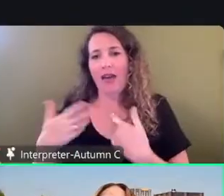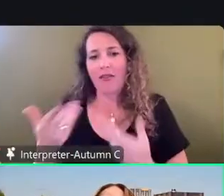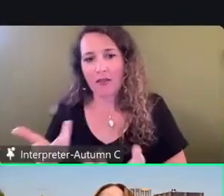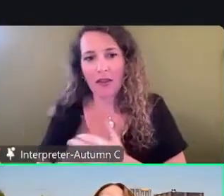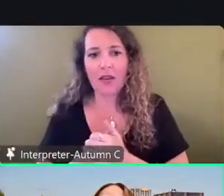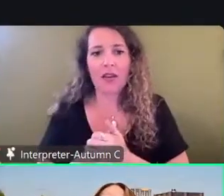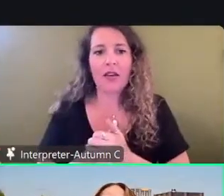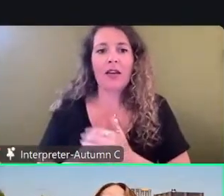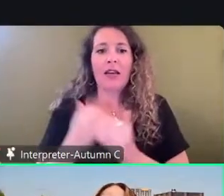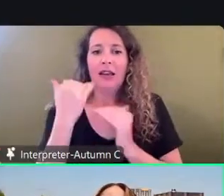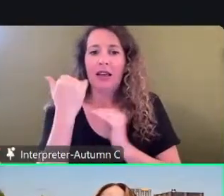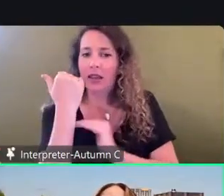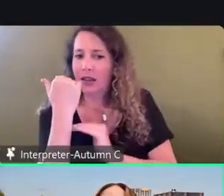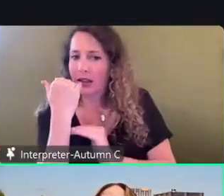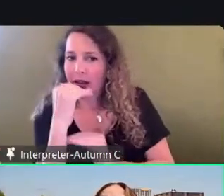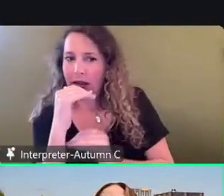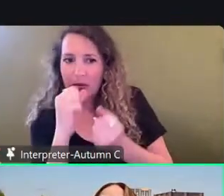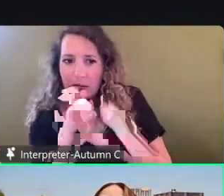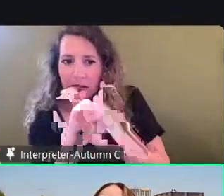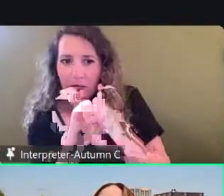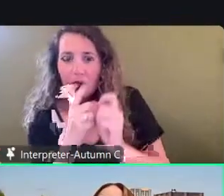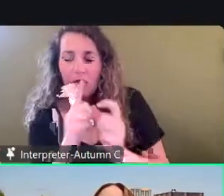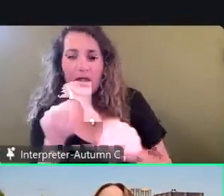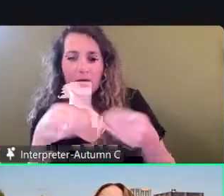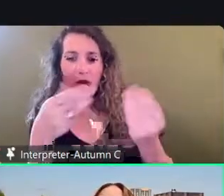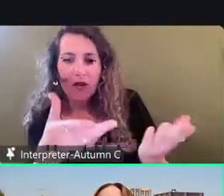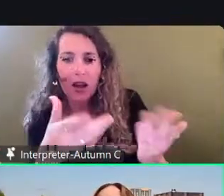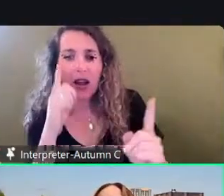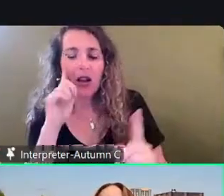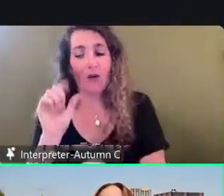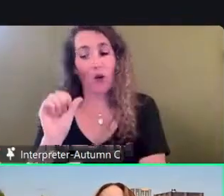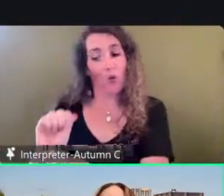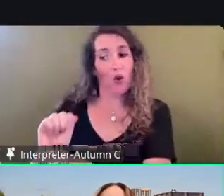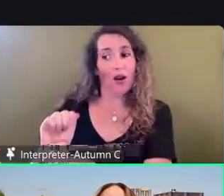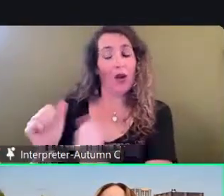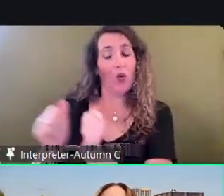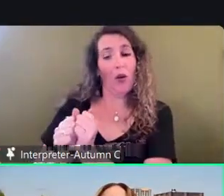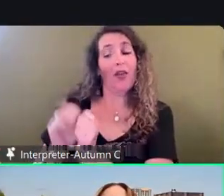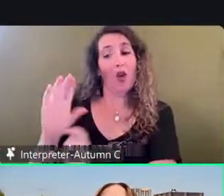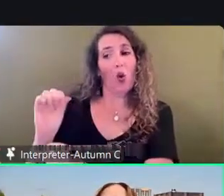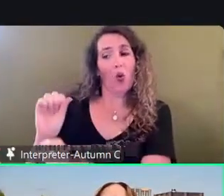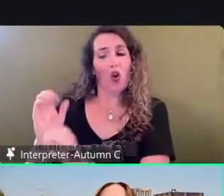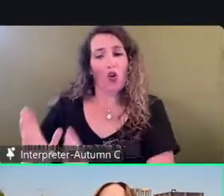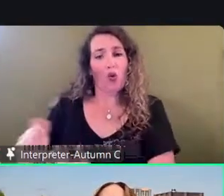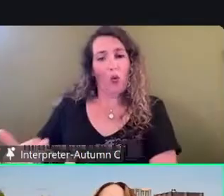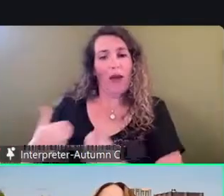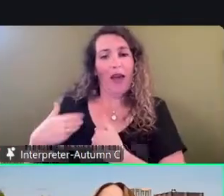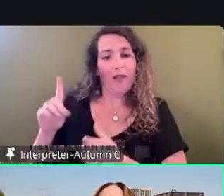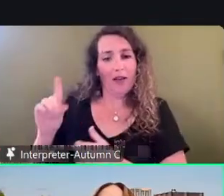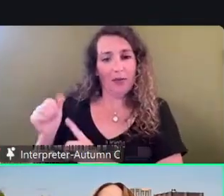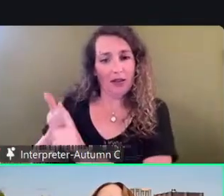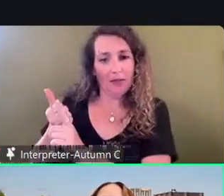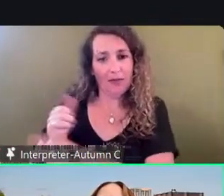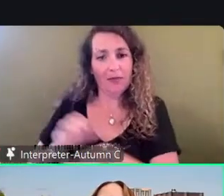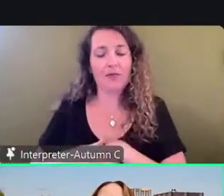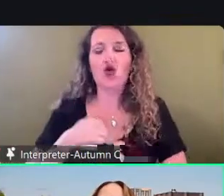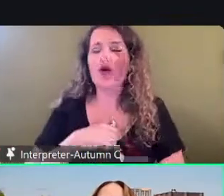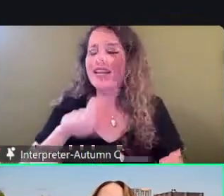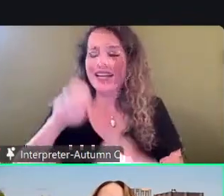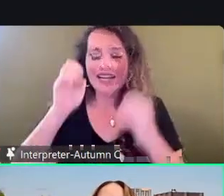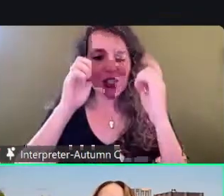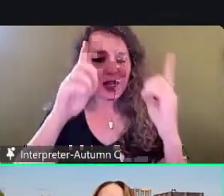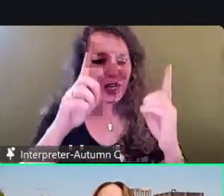to professional support and development to work with colleagues who share disabilities. And so we need an education and we need tools